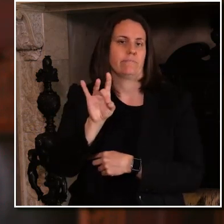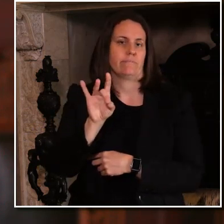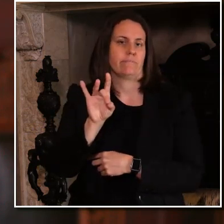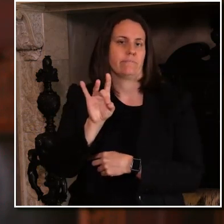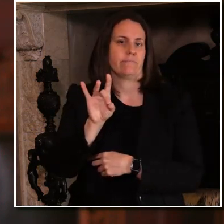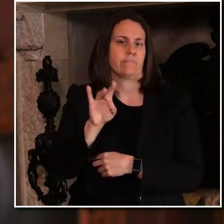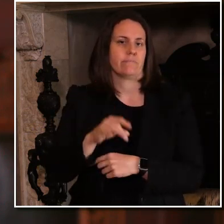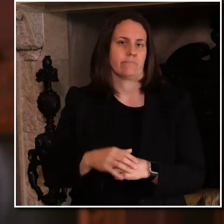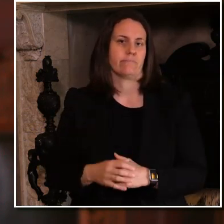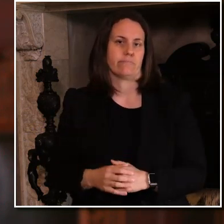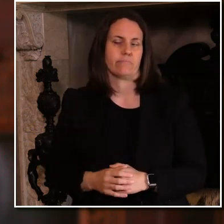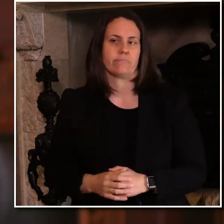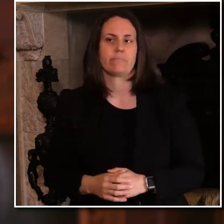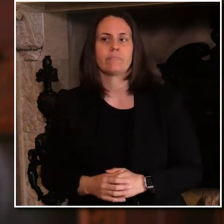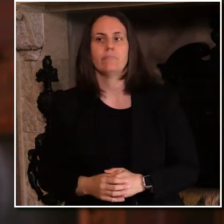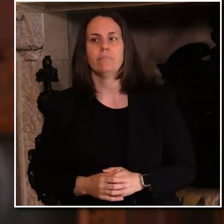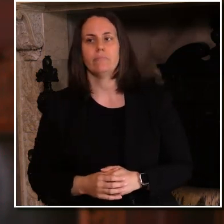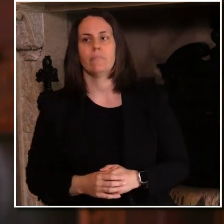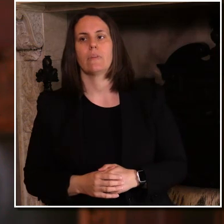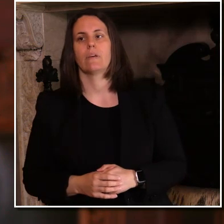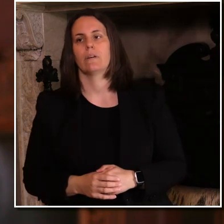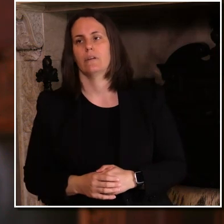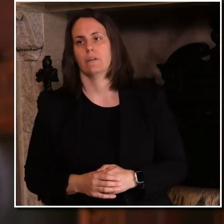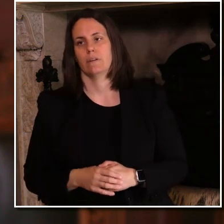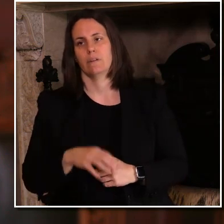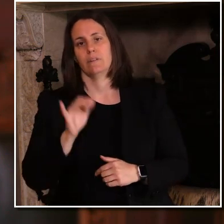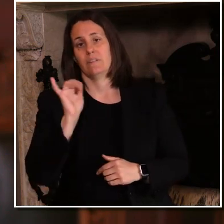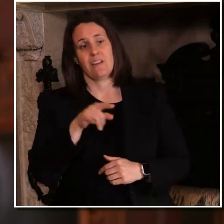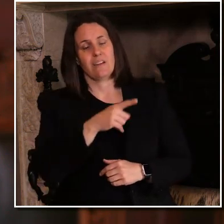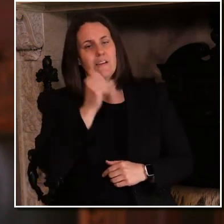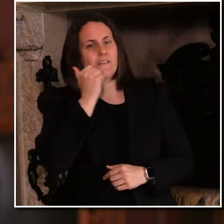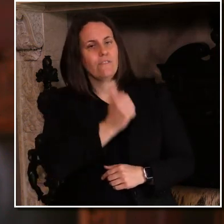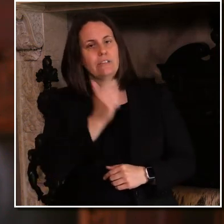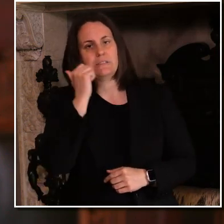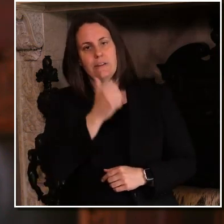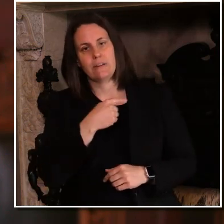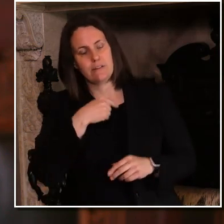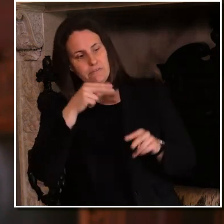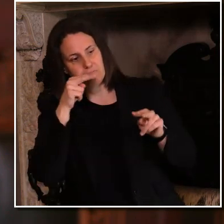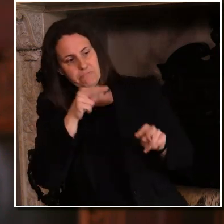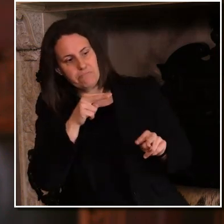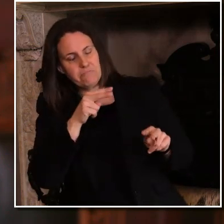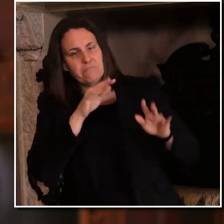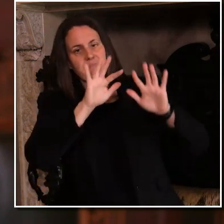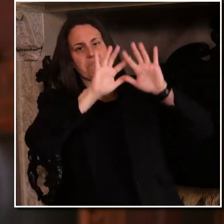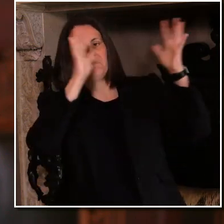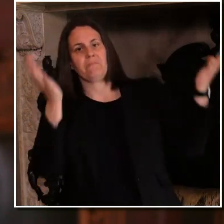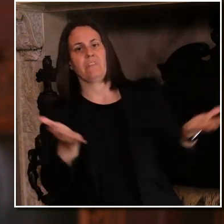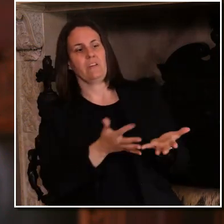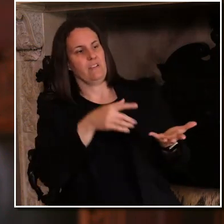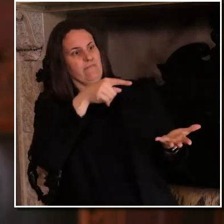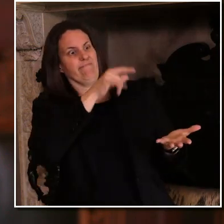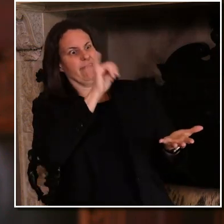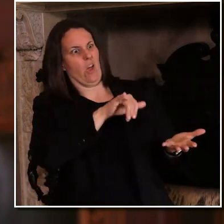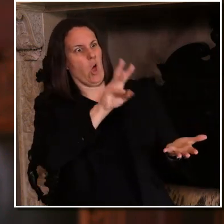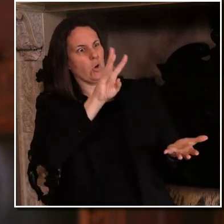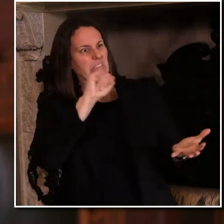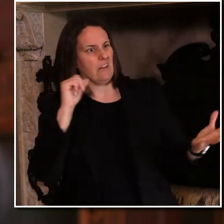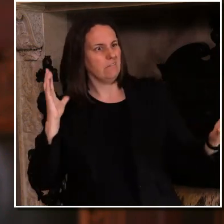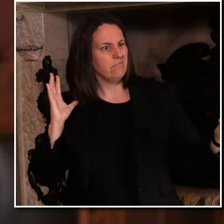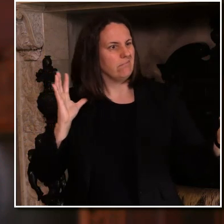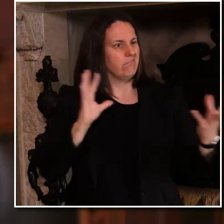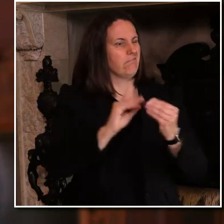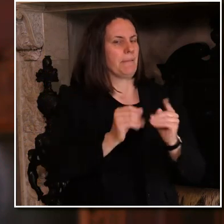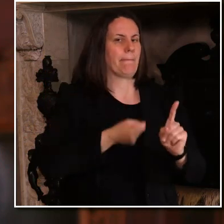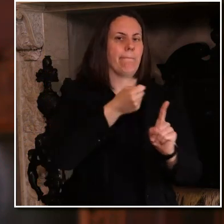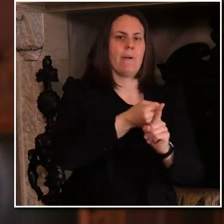These numbers give us a daily general snapshot of the state of COVID-19 in Wisconsin, but it is not detailed enough to really tell the